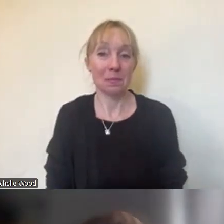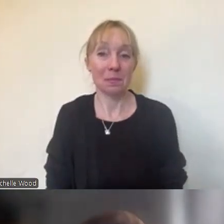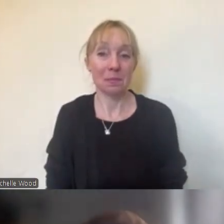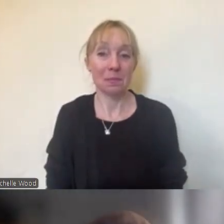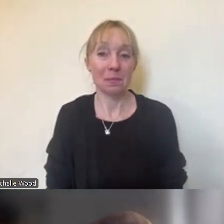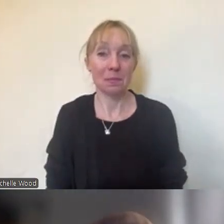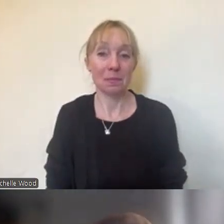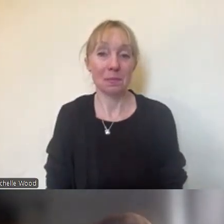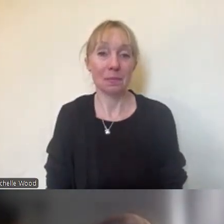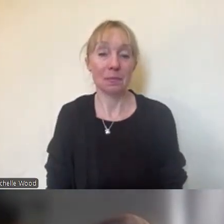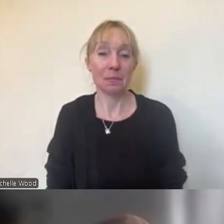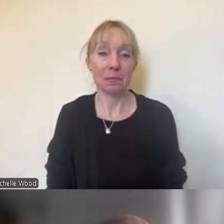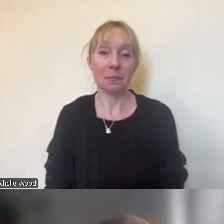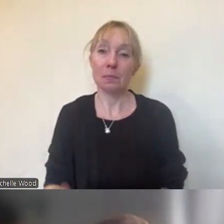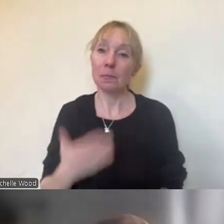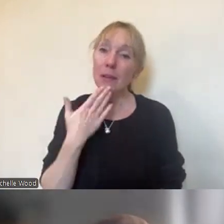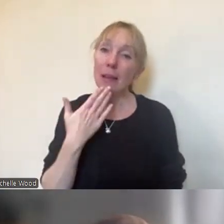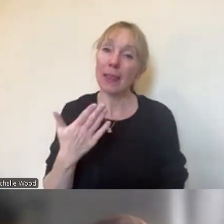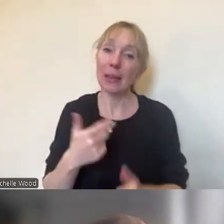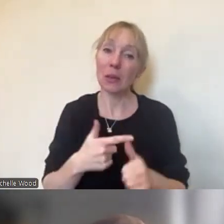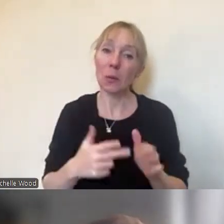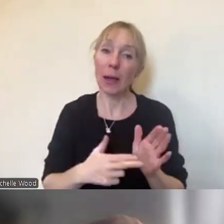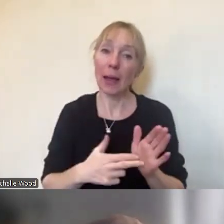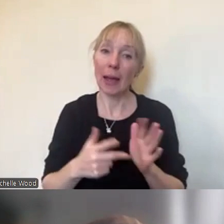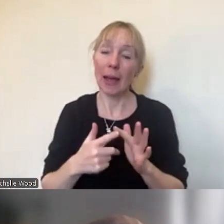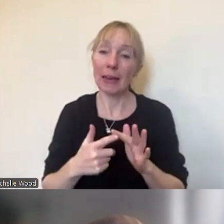Thanks, Anne and Rona, for the questions as well.